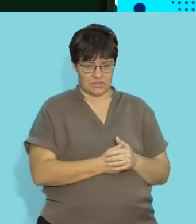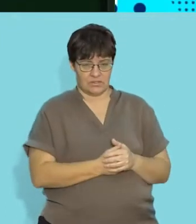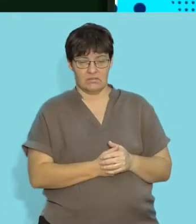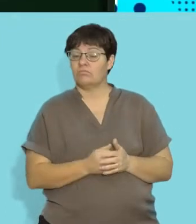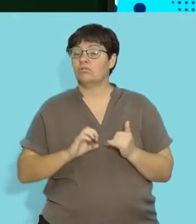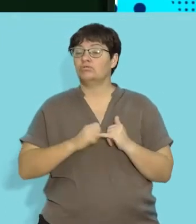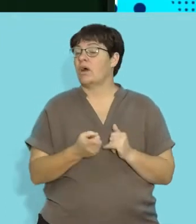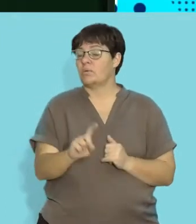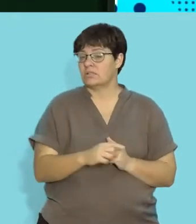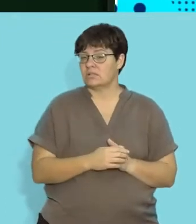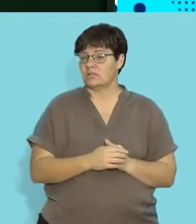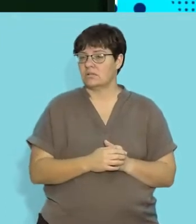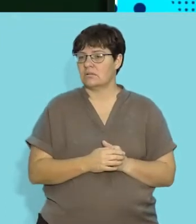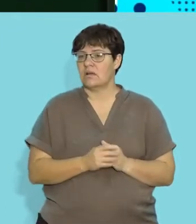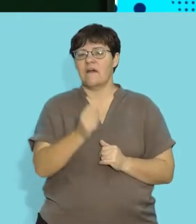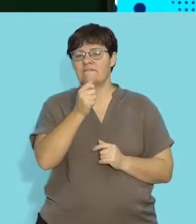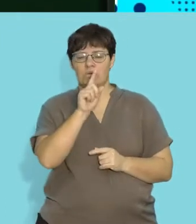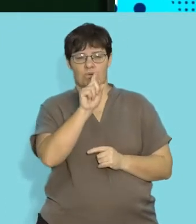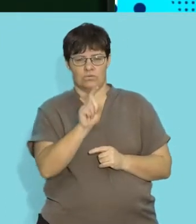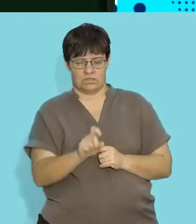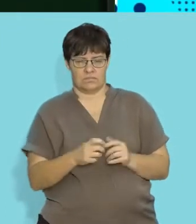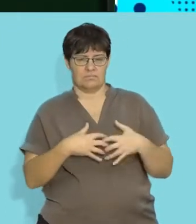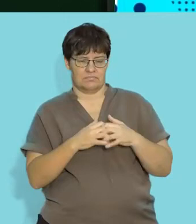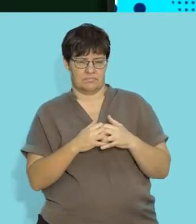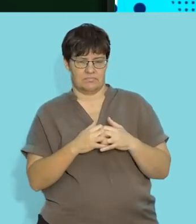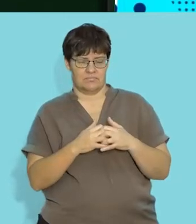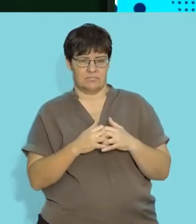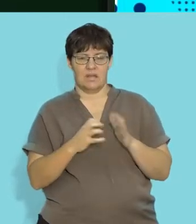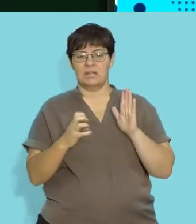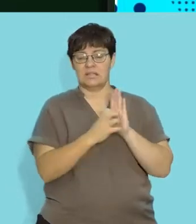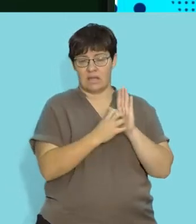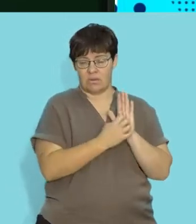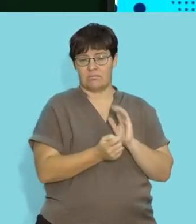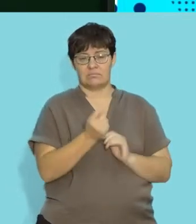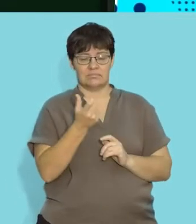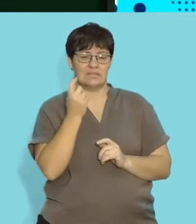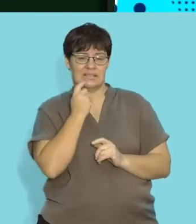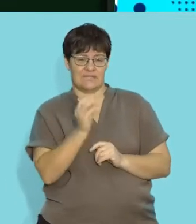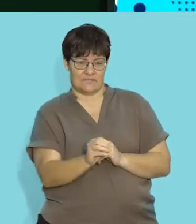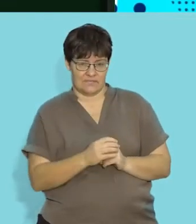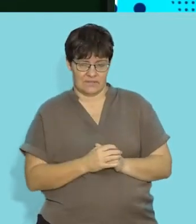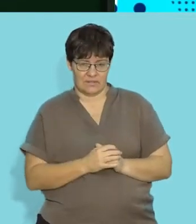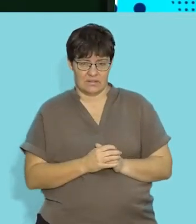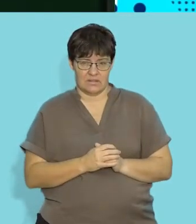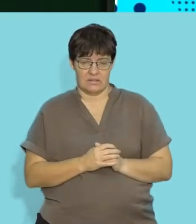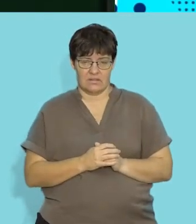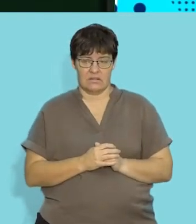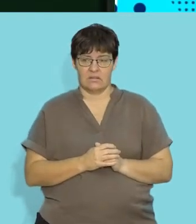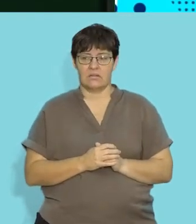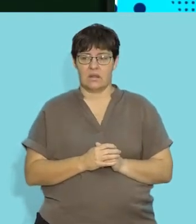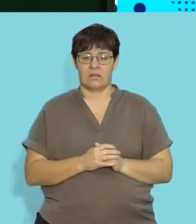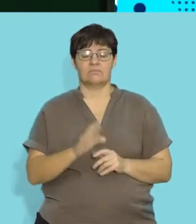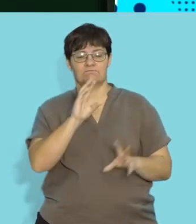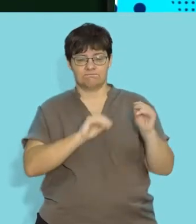what we tried to do was attempt a few questions based on a simple diagram that was there. So I trust that you guys have now